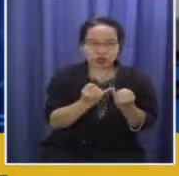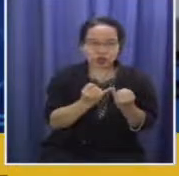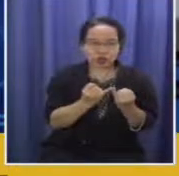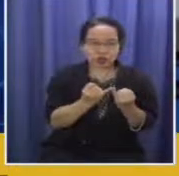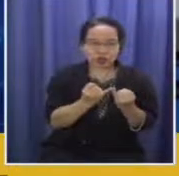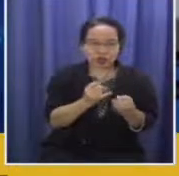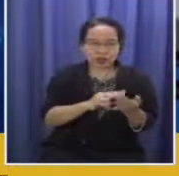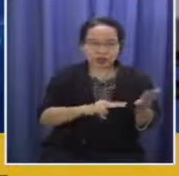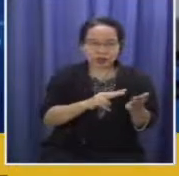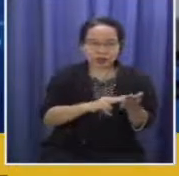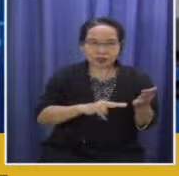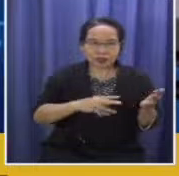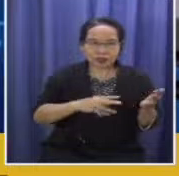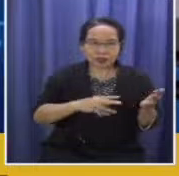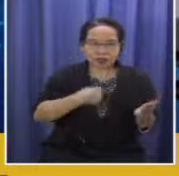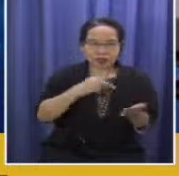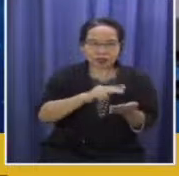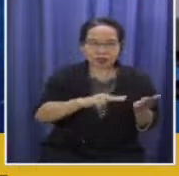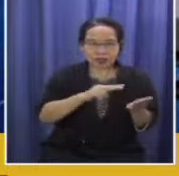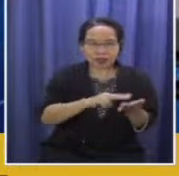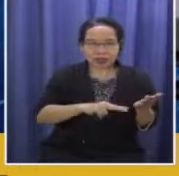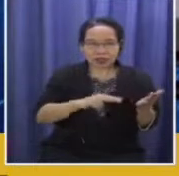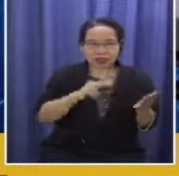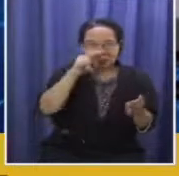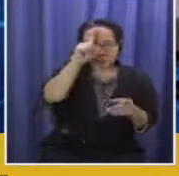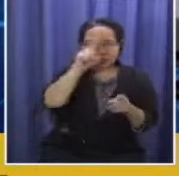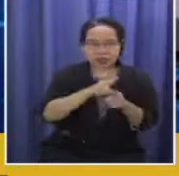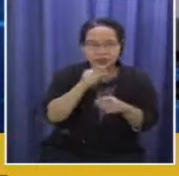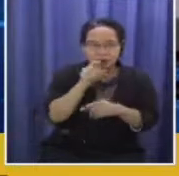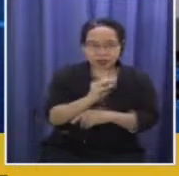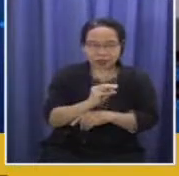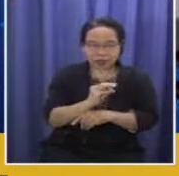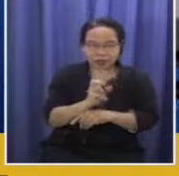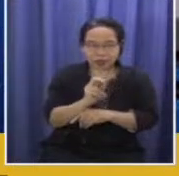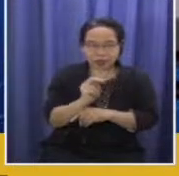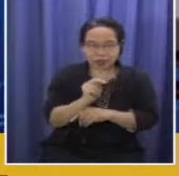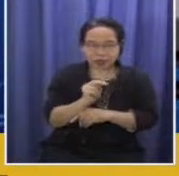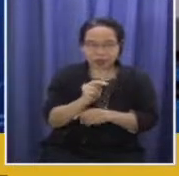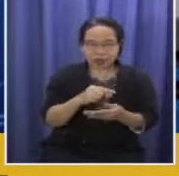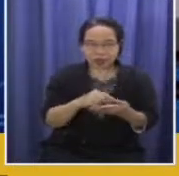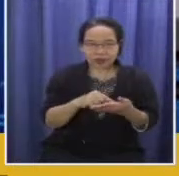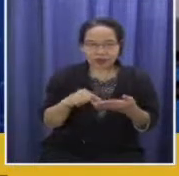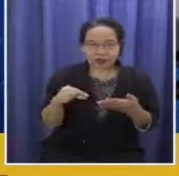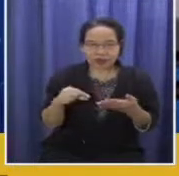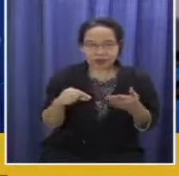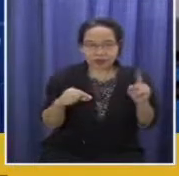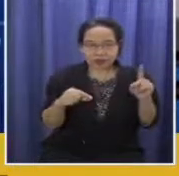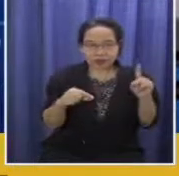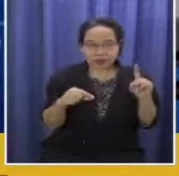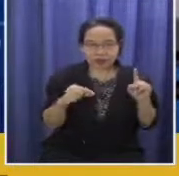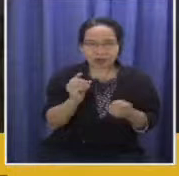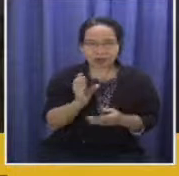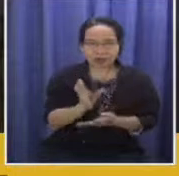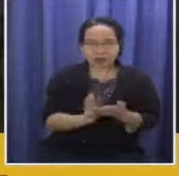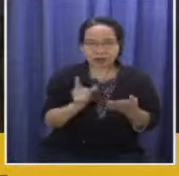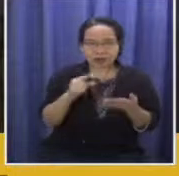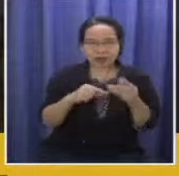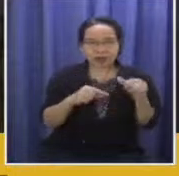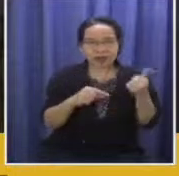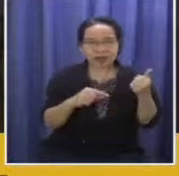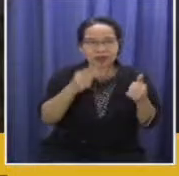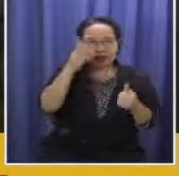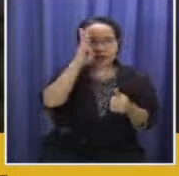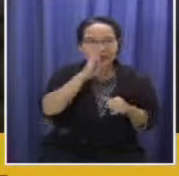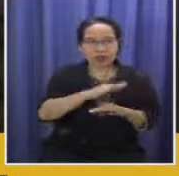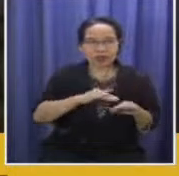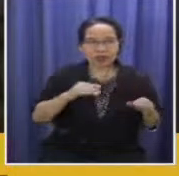will read, Brother Mohan, in verse 110. And God